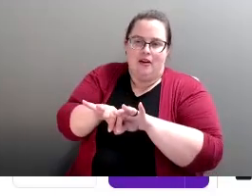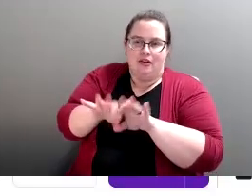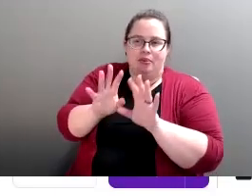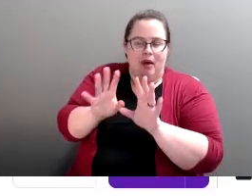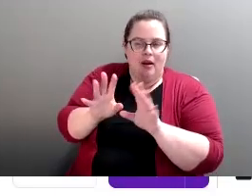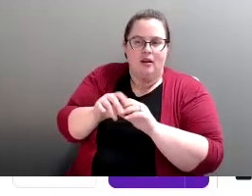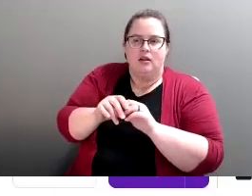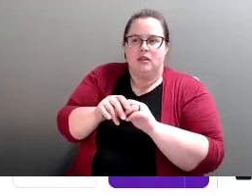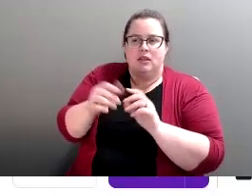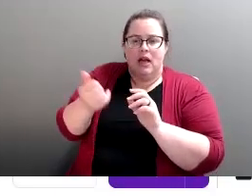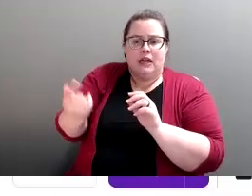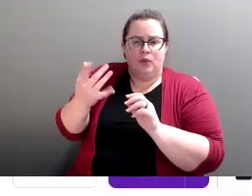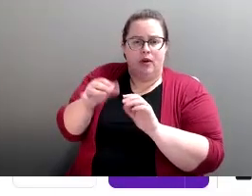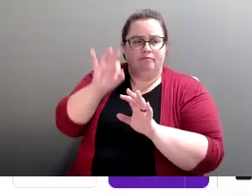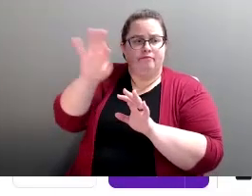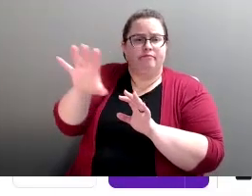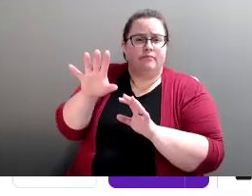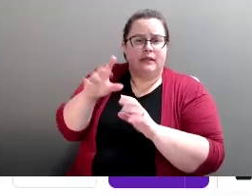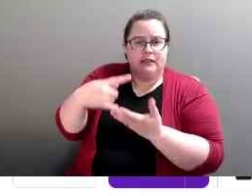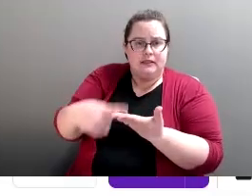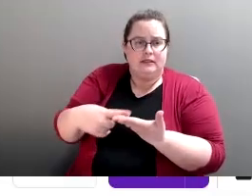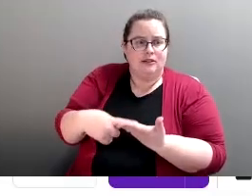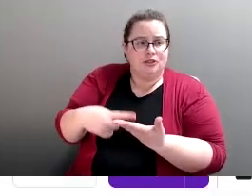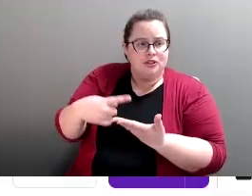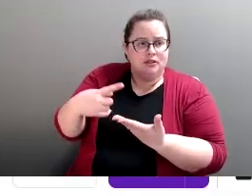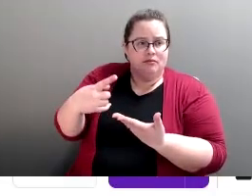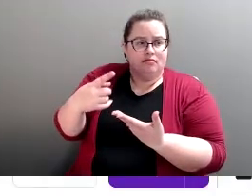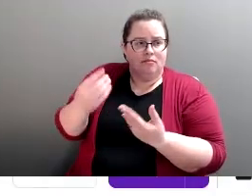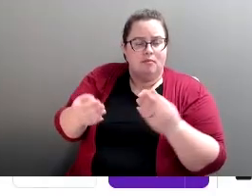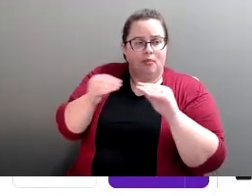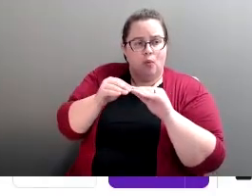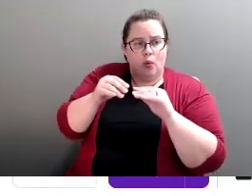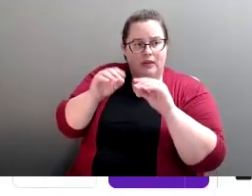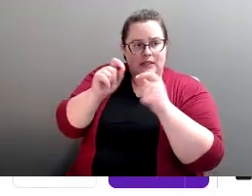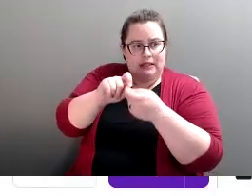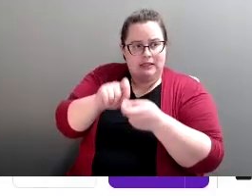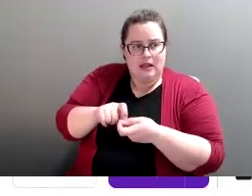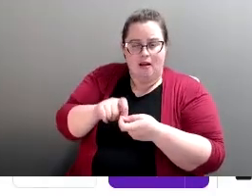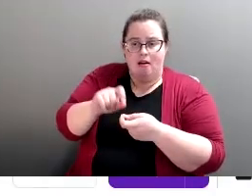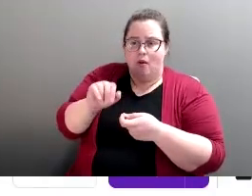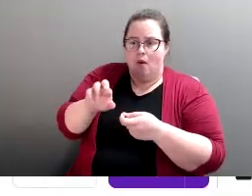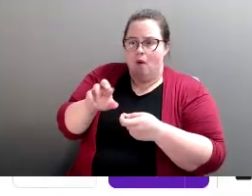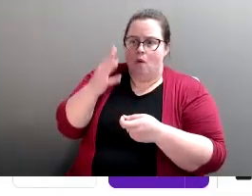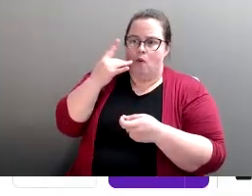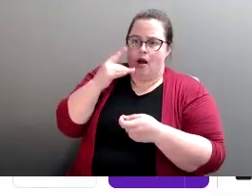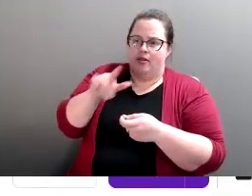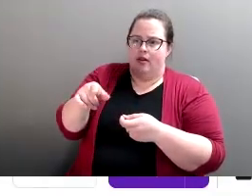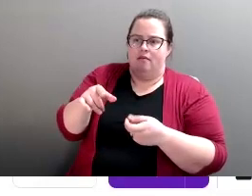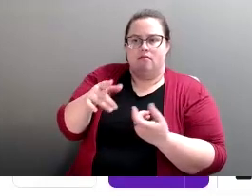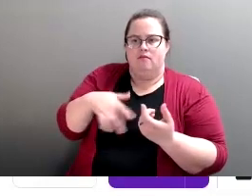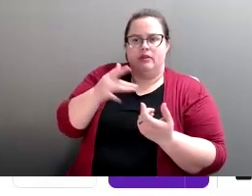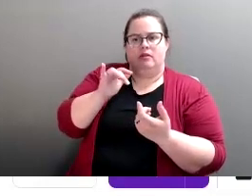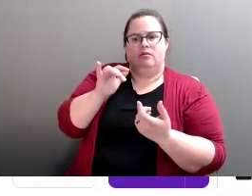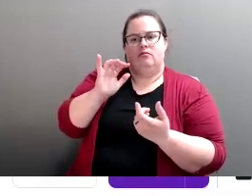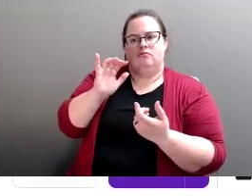want to shout out in the discussion kind of, any more detail or where they came to that view or